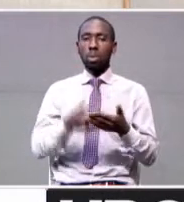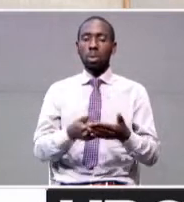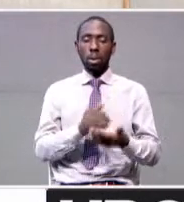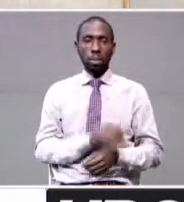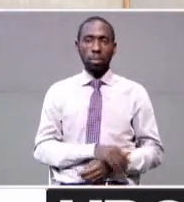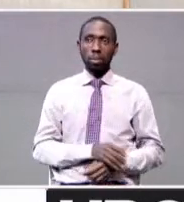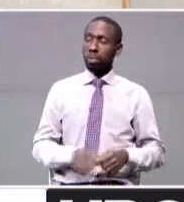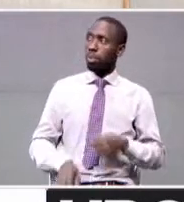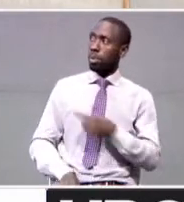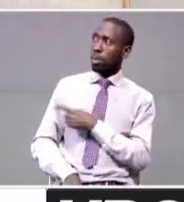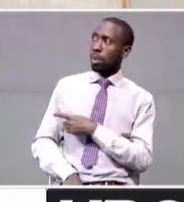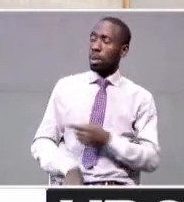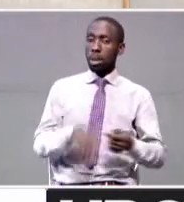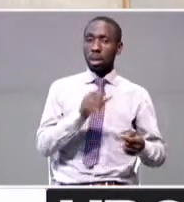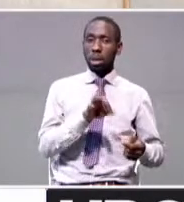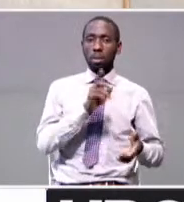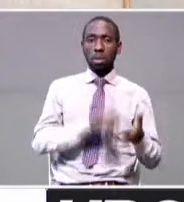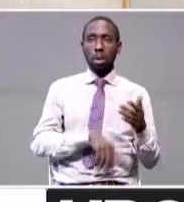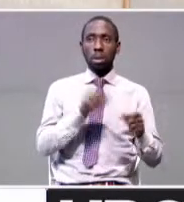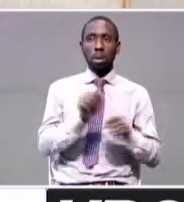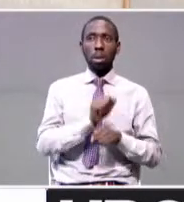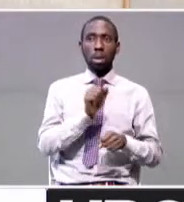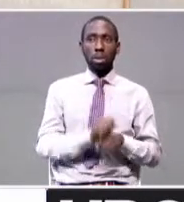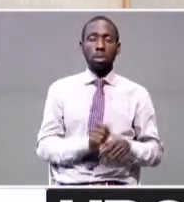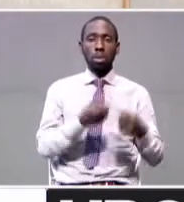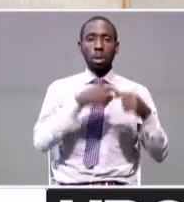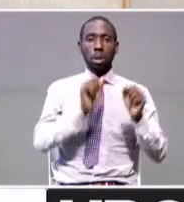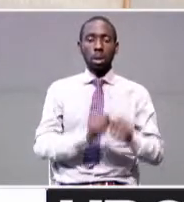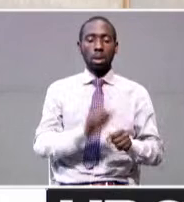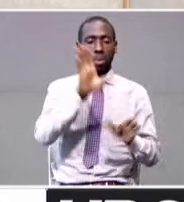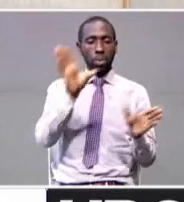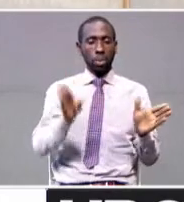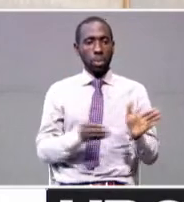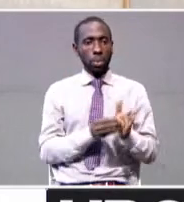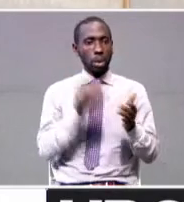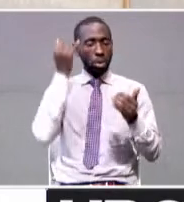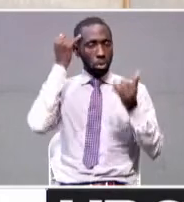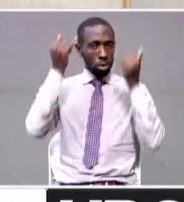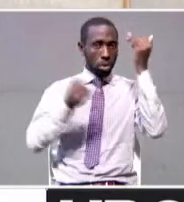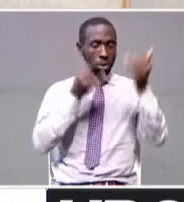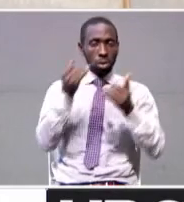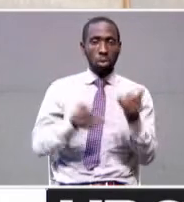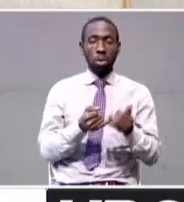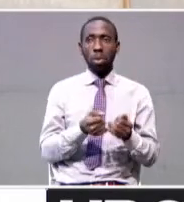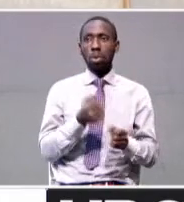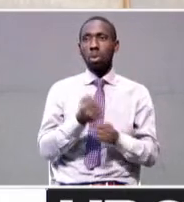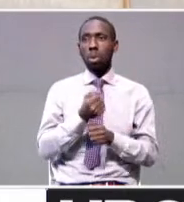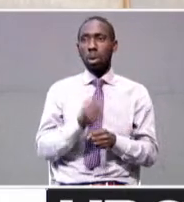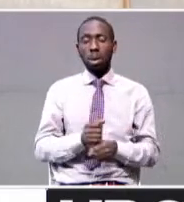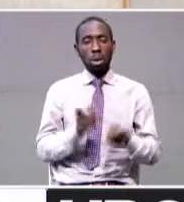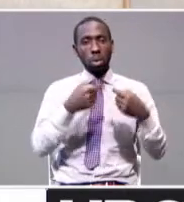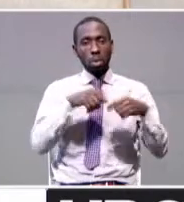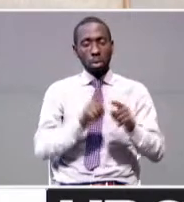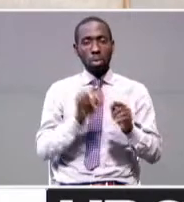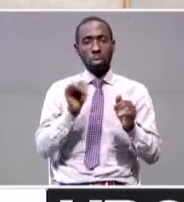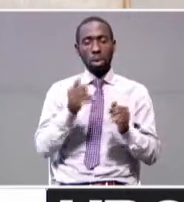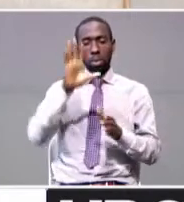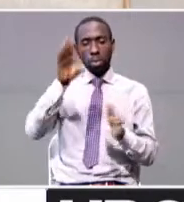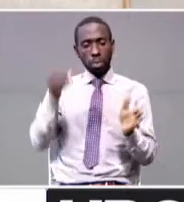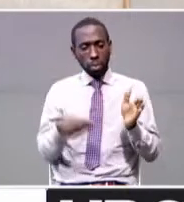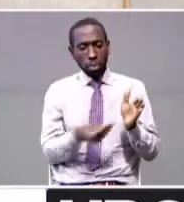feel we can do to make sure that now we anchor the ideological orientation. We anchor the thinking of